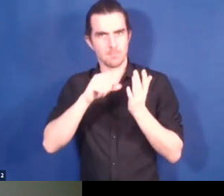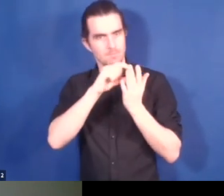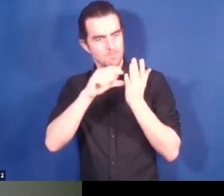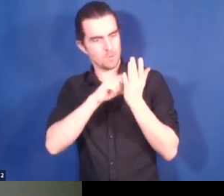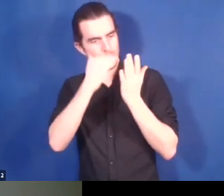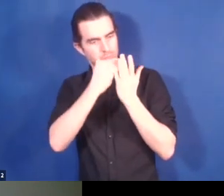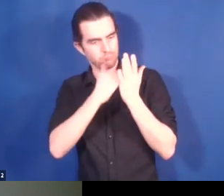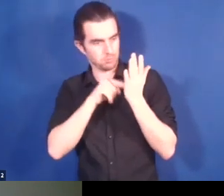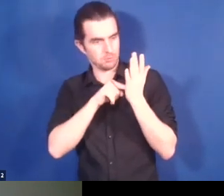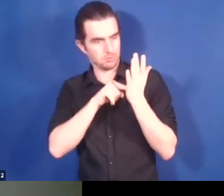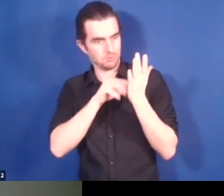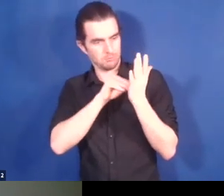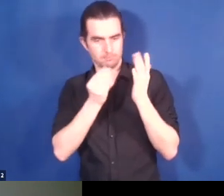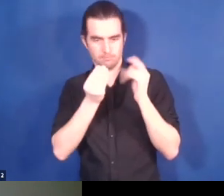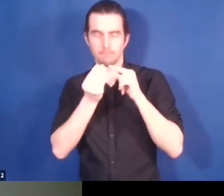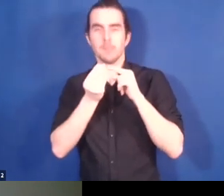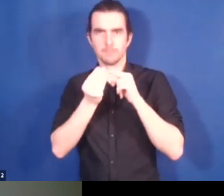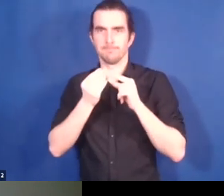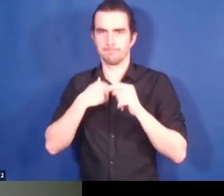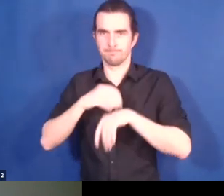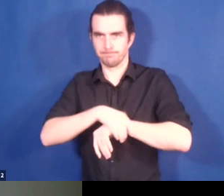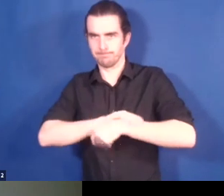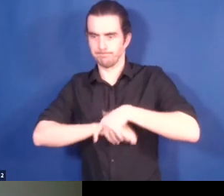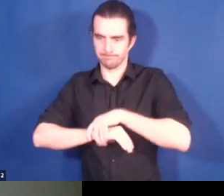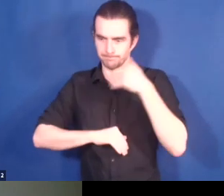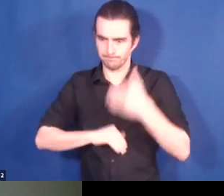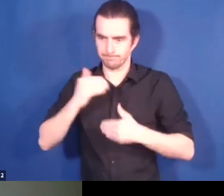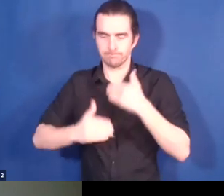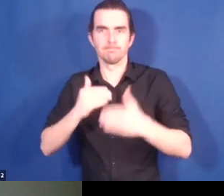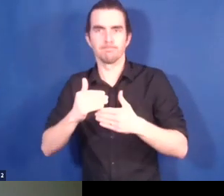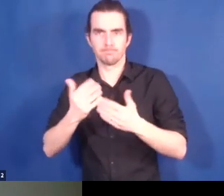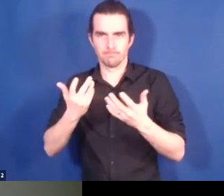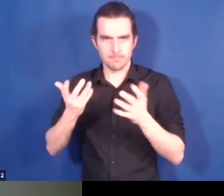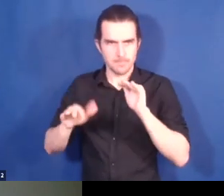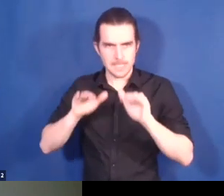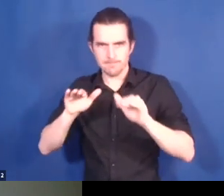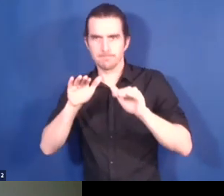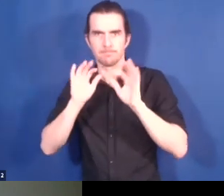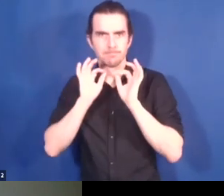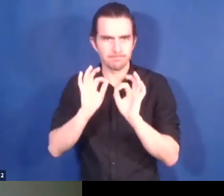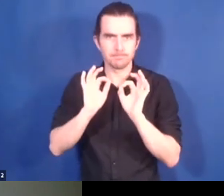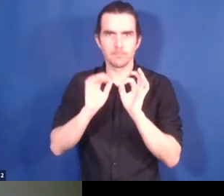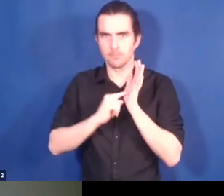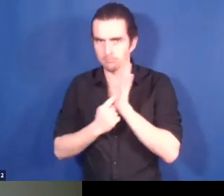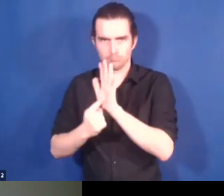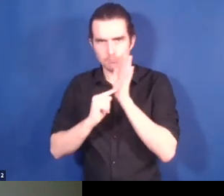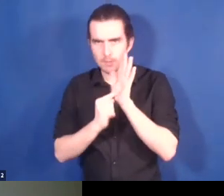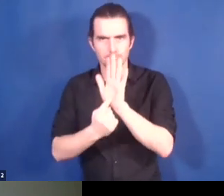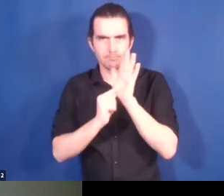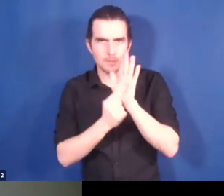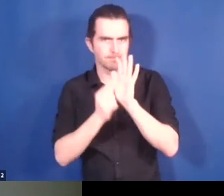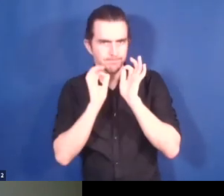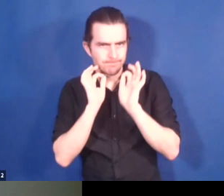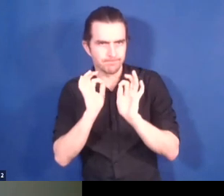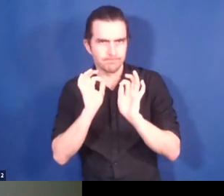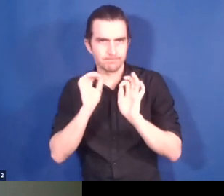these intersectoral issues on safety, on access to livelihoods, on housing, land, and property, that